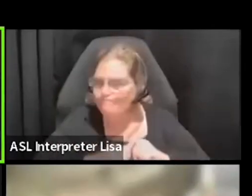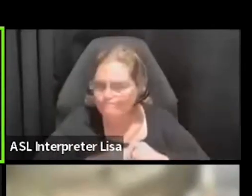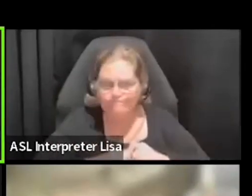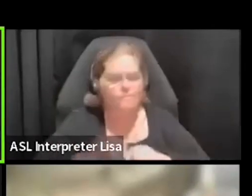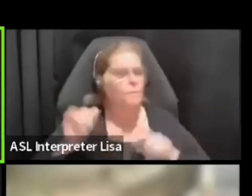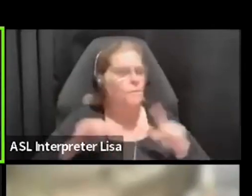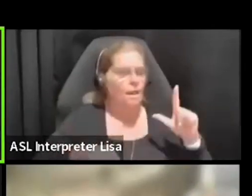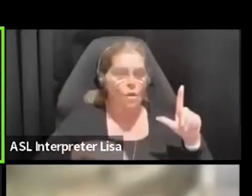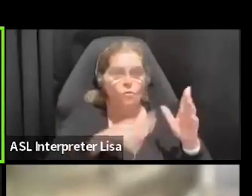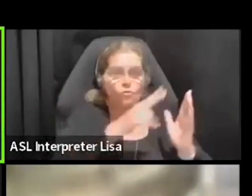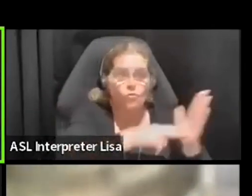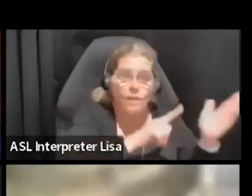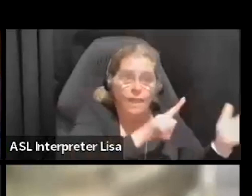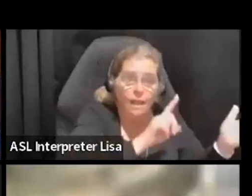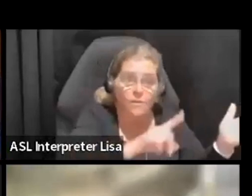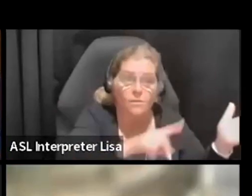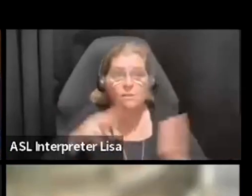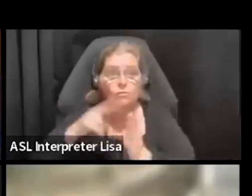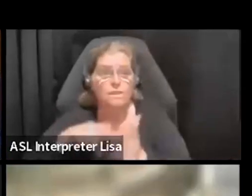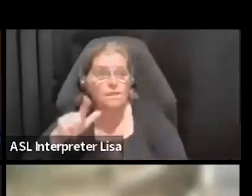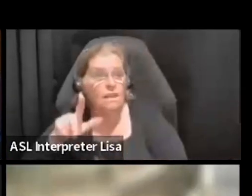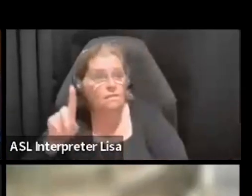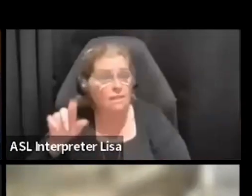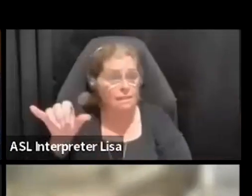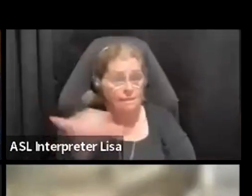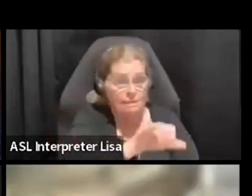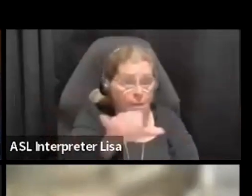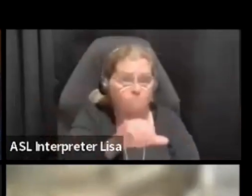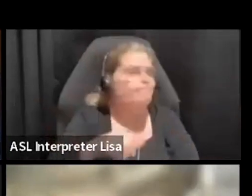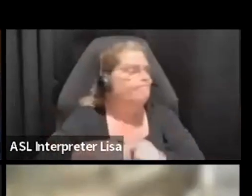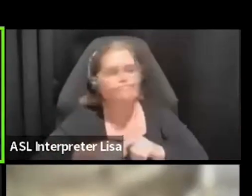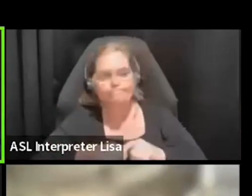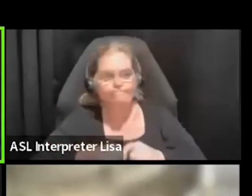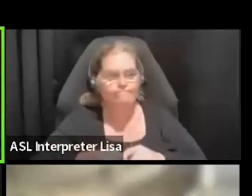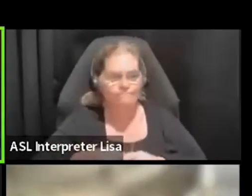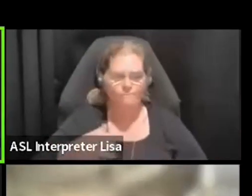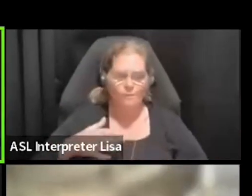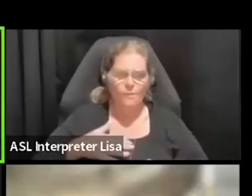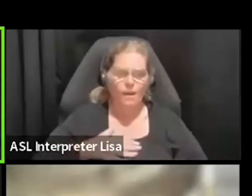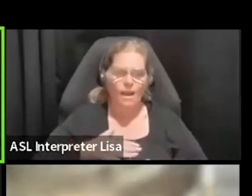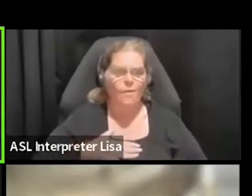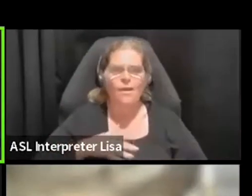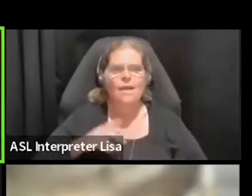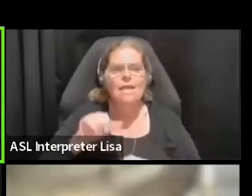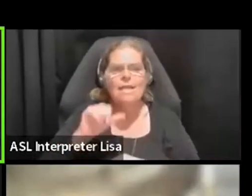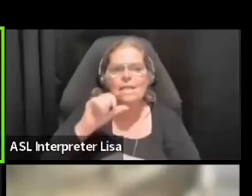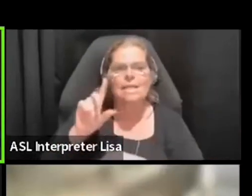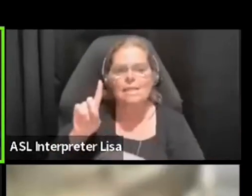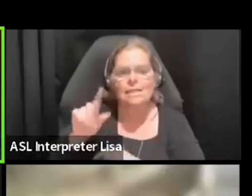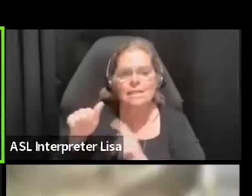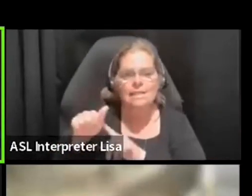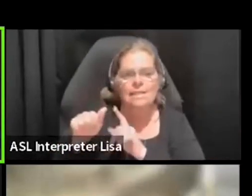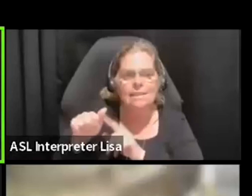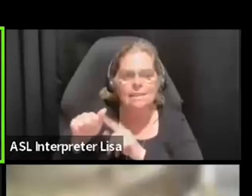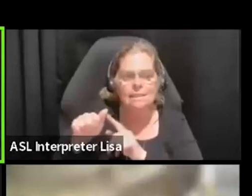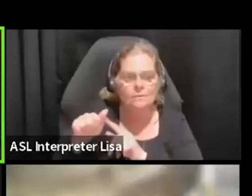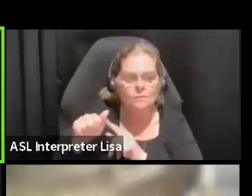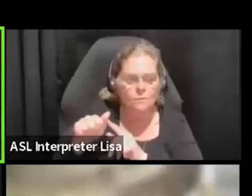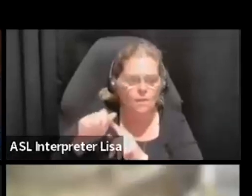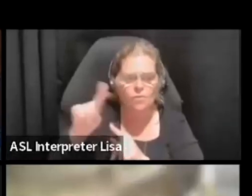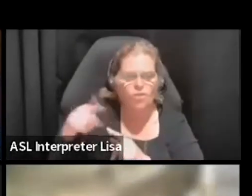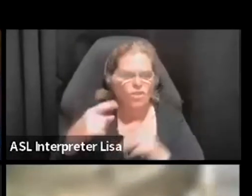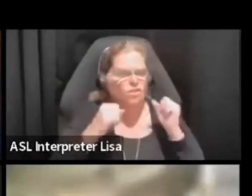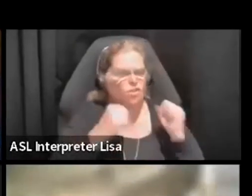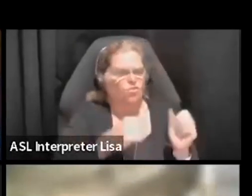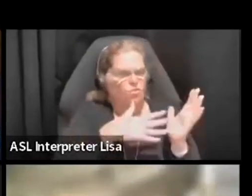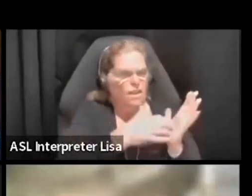and reading, same thing with LD, right? So that would be my argument about not the disability. What about just the strength and the weaknesses